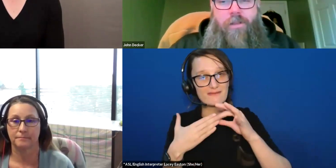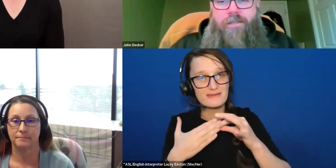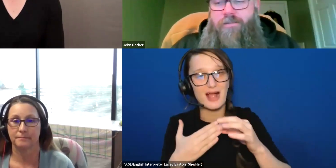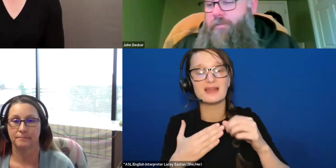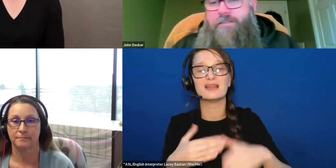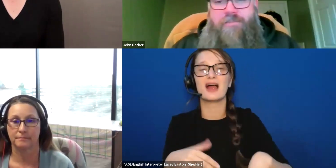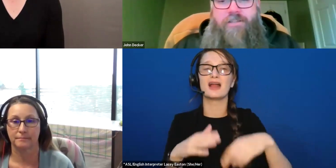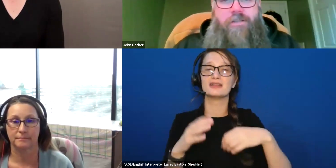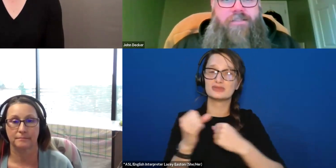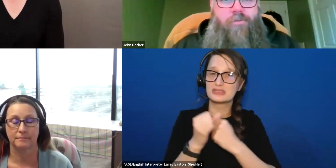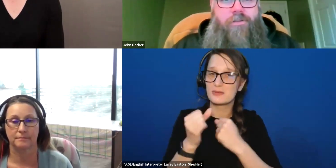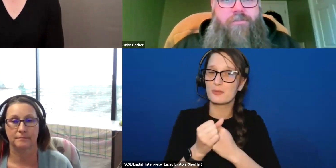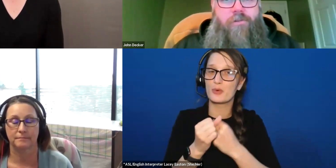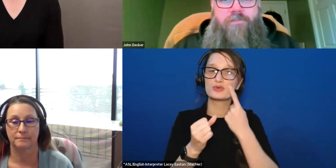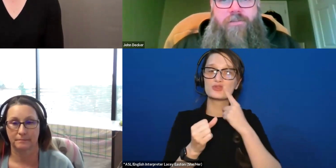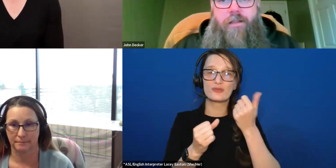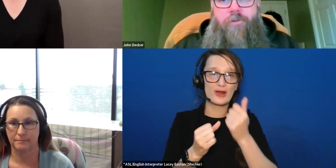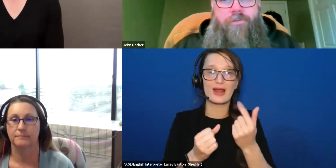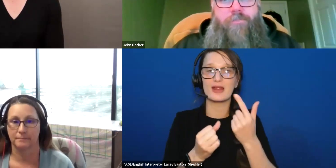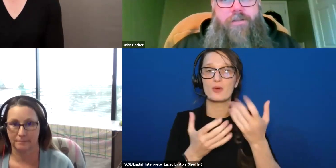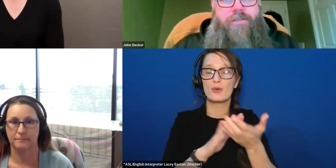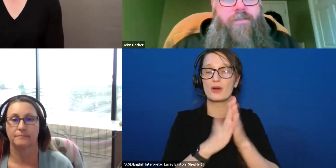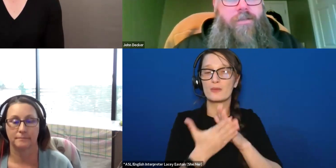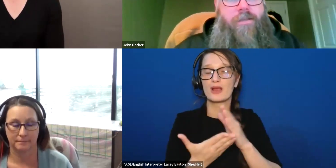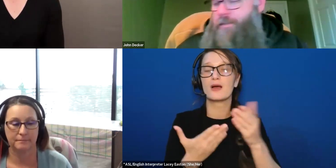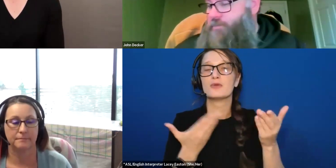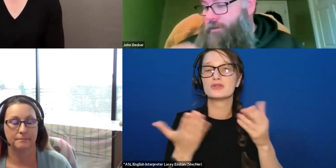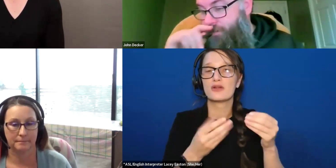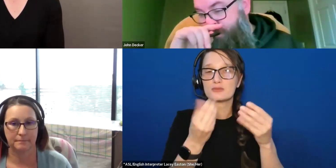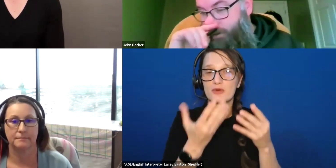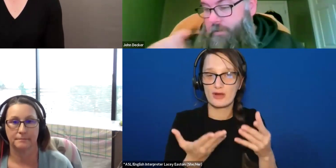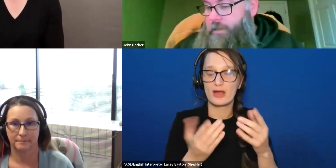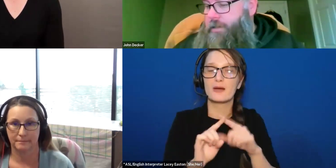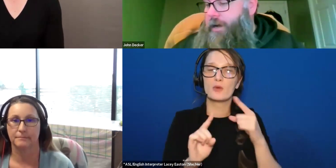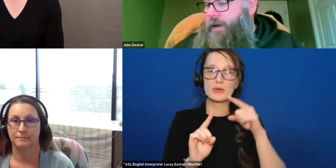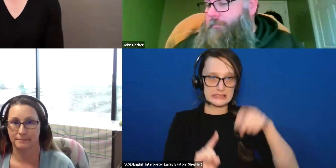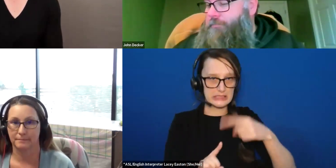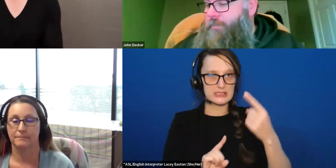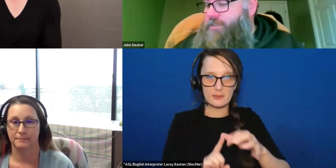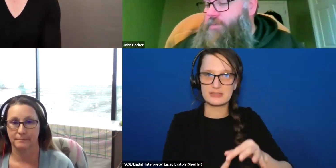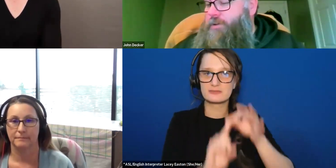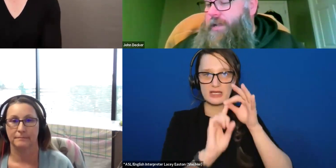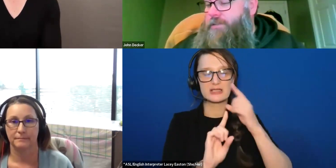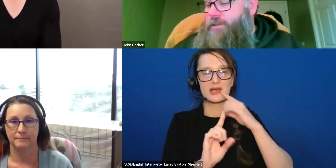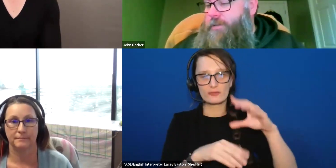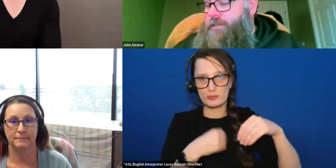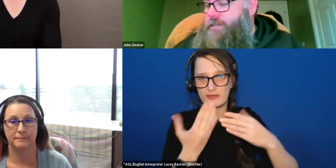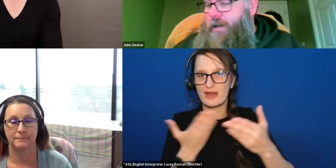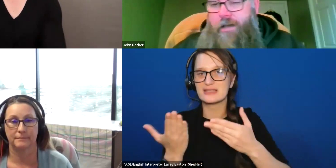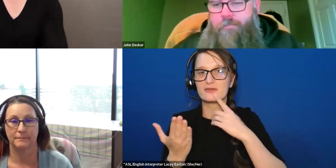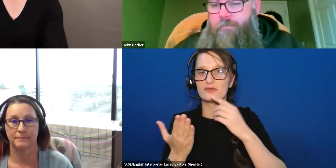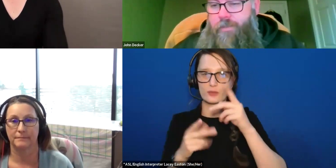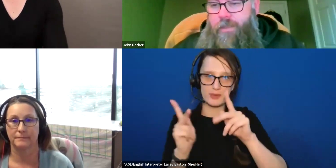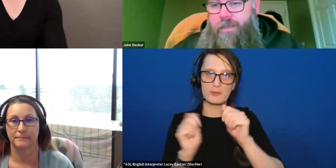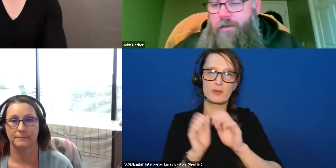that is willing to provide some specialized supports to folks with developmental disabilities in this world. So just want to put that out there,